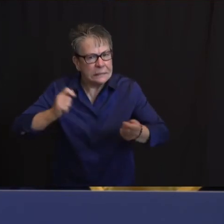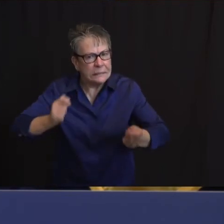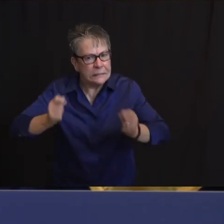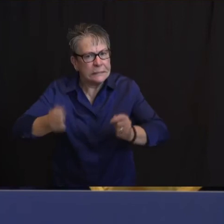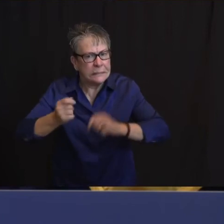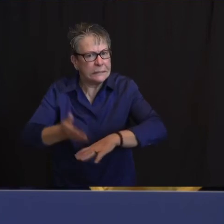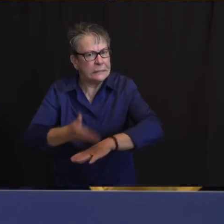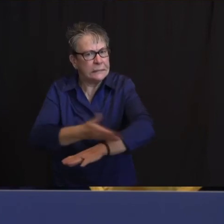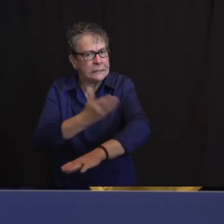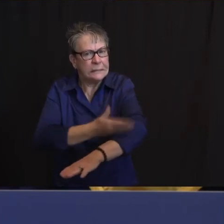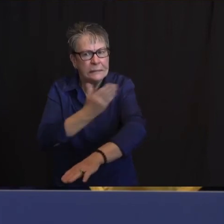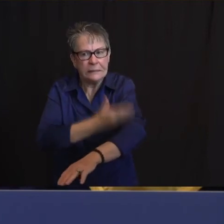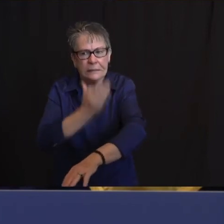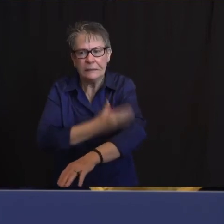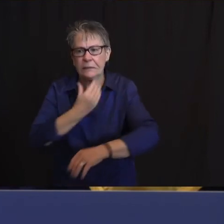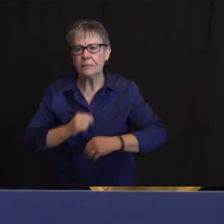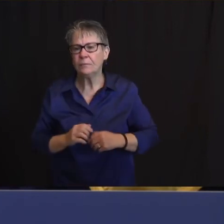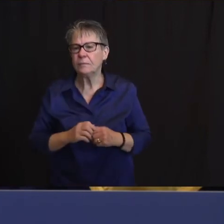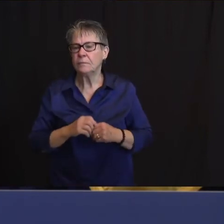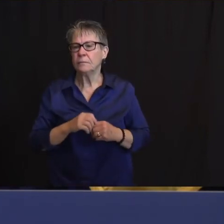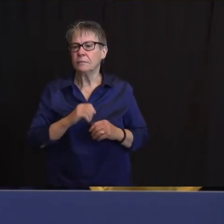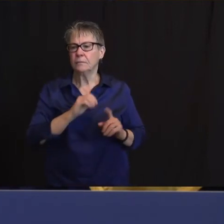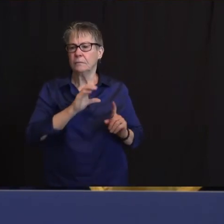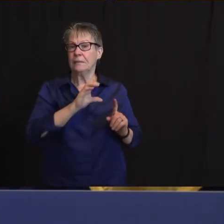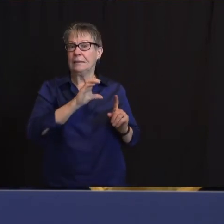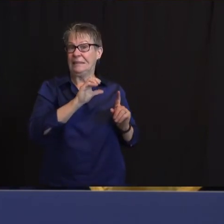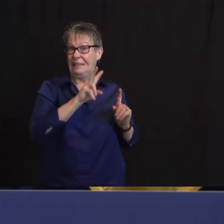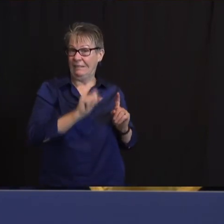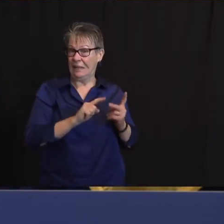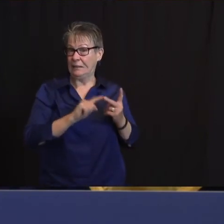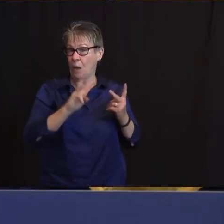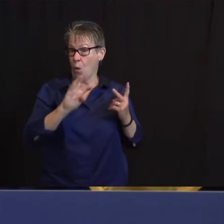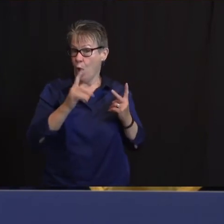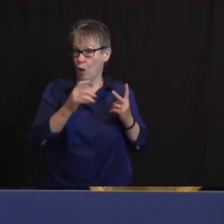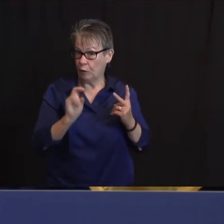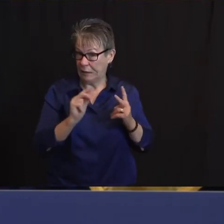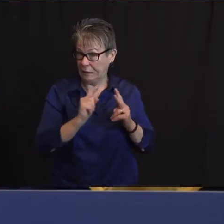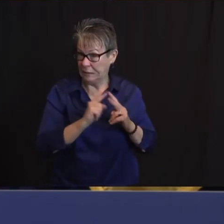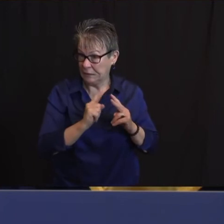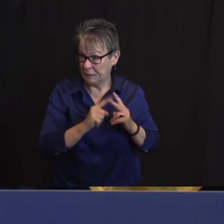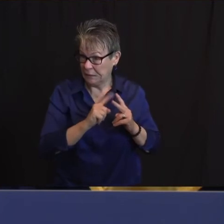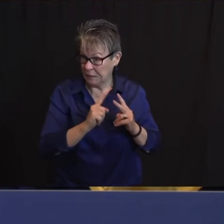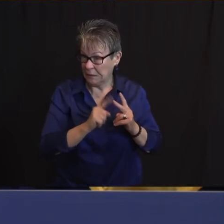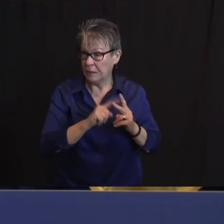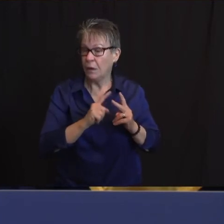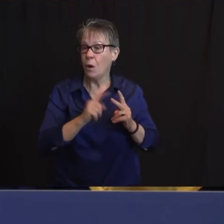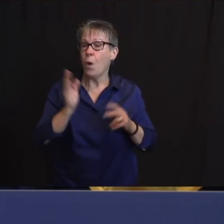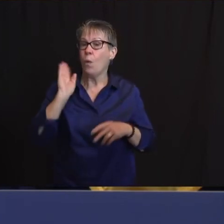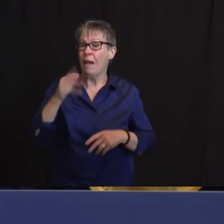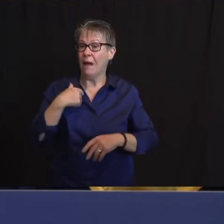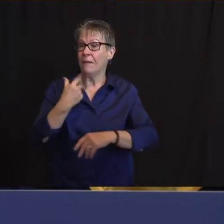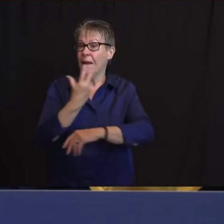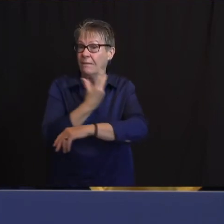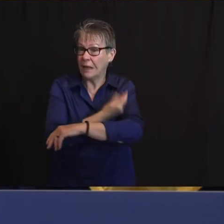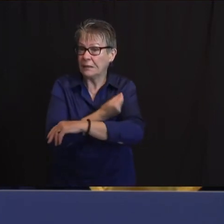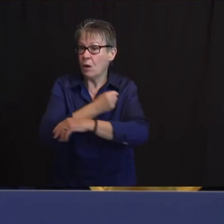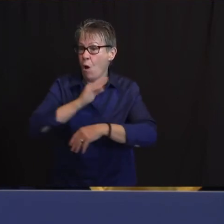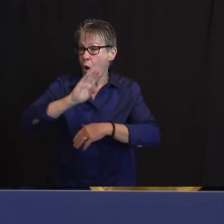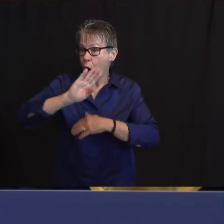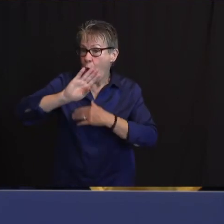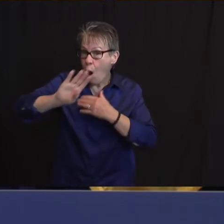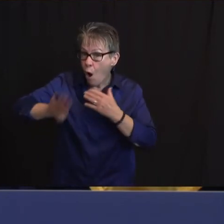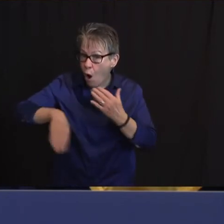wants one by the end of today. But Commissioner, if I'm hearing you right, that's not the case in New Jersey. If I'm understanding that